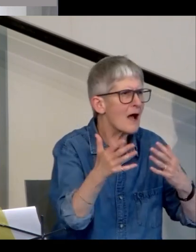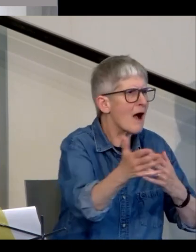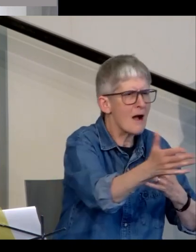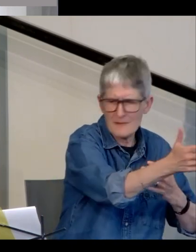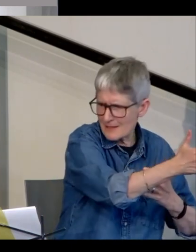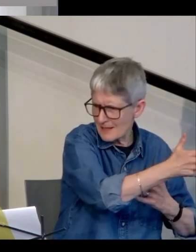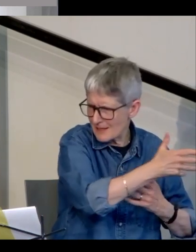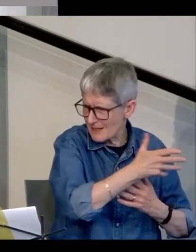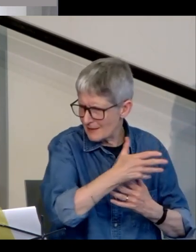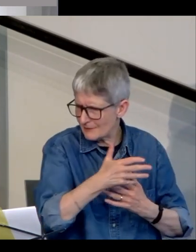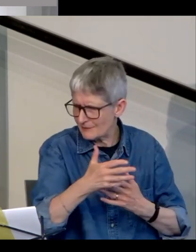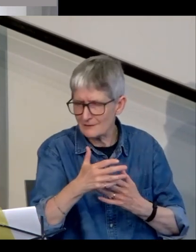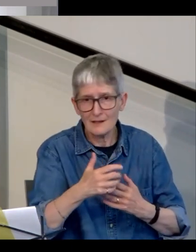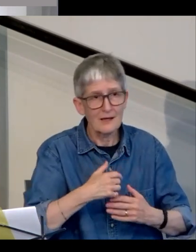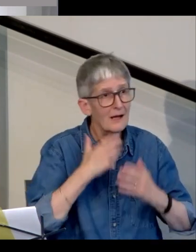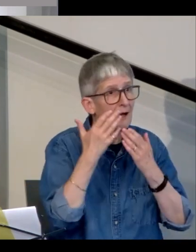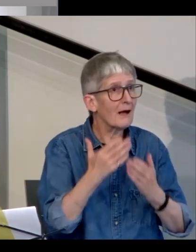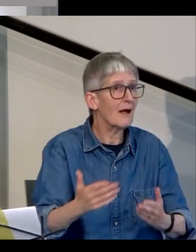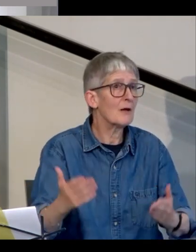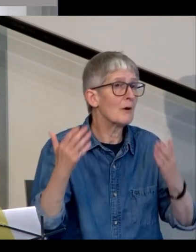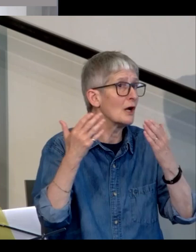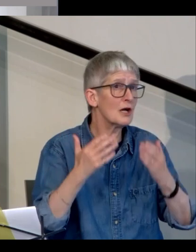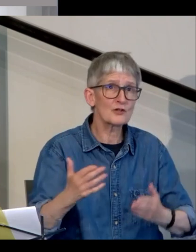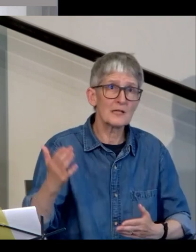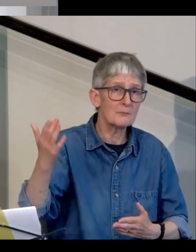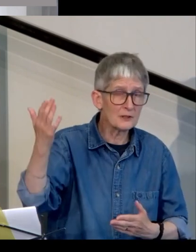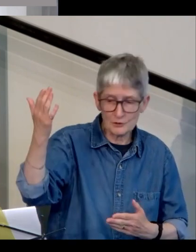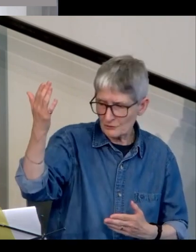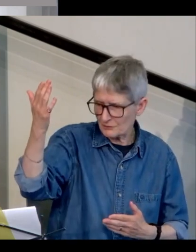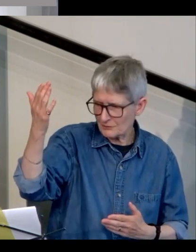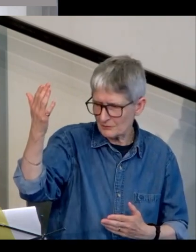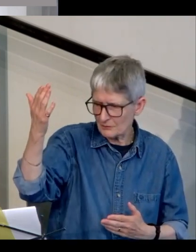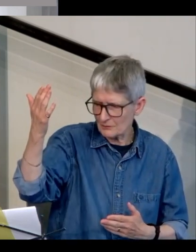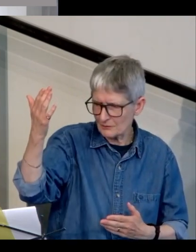in our midst. I worship you.